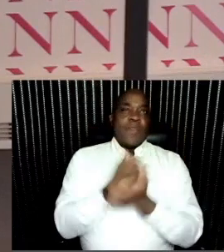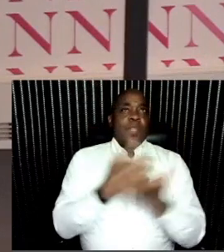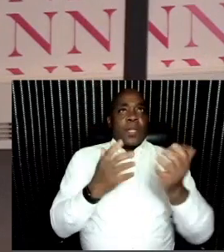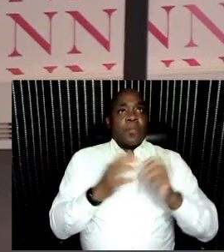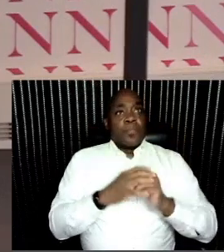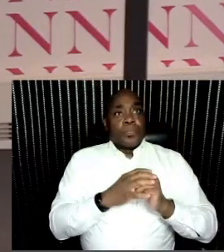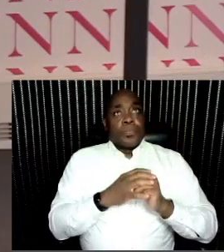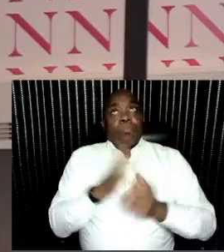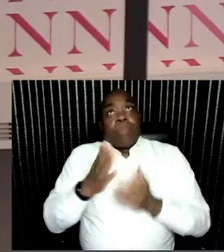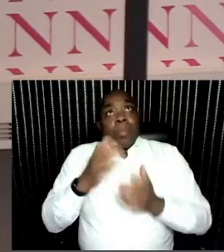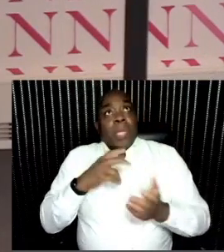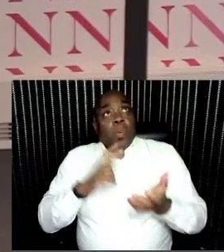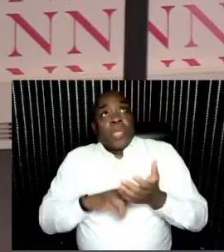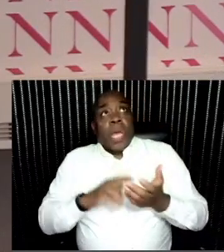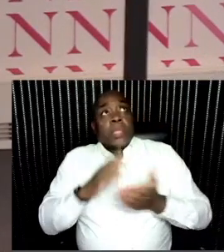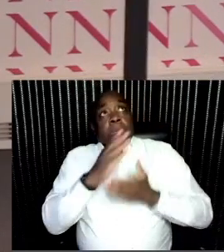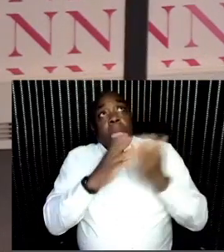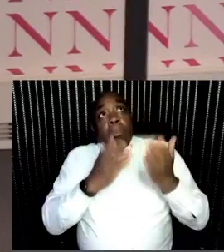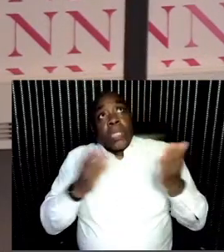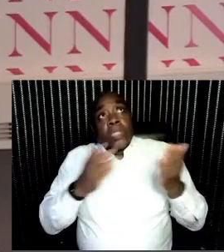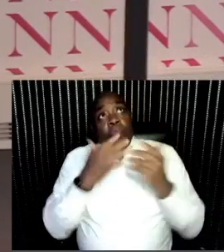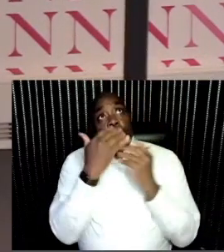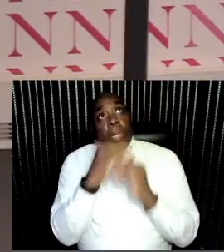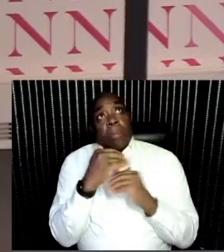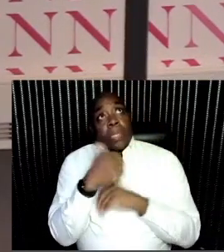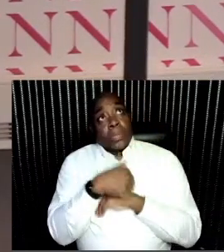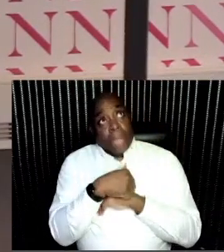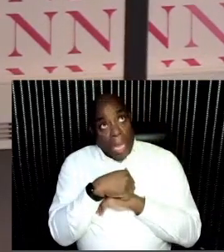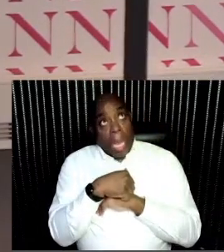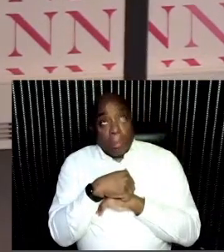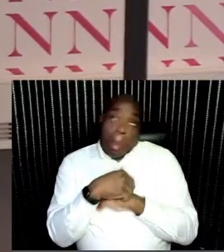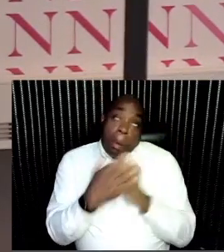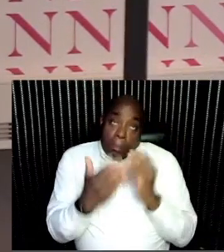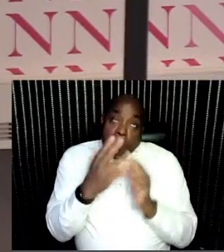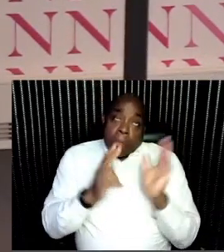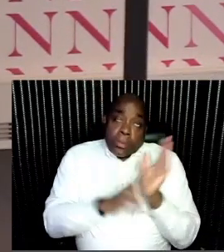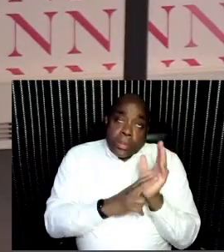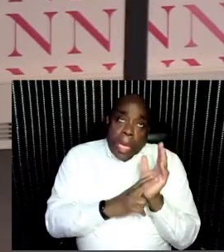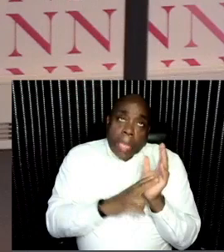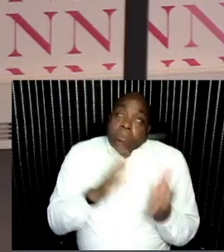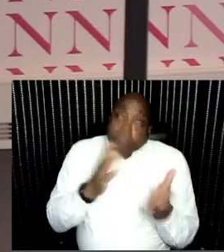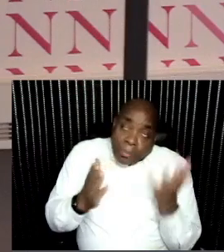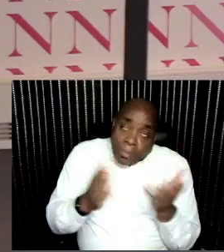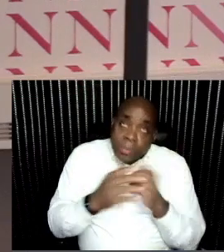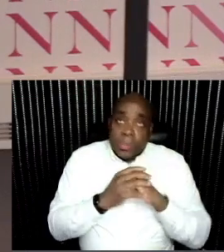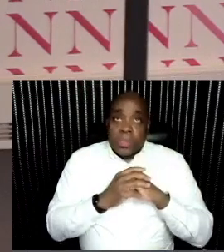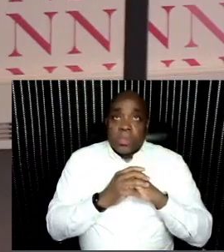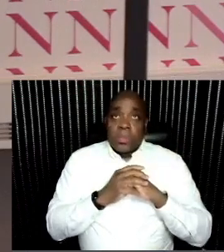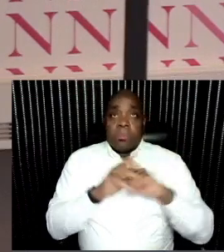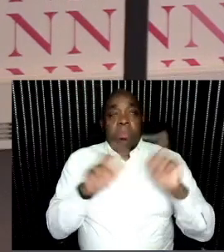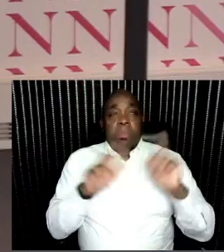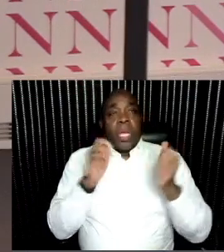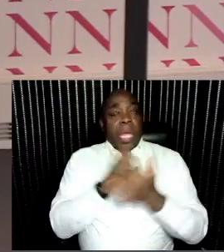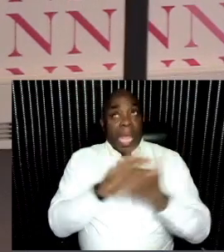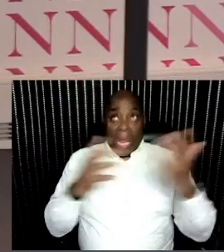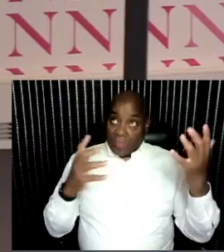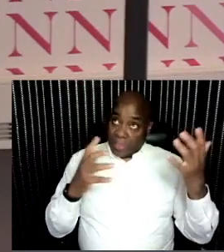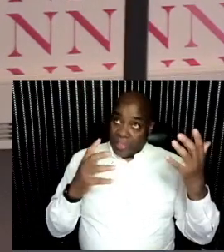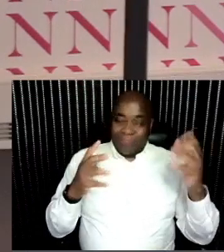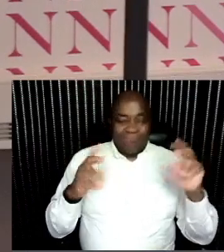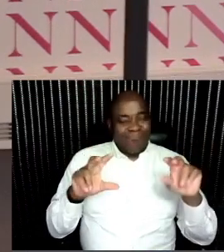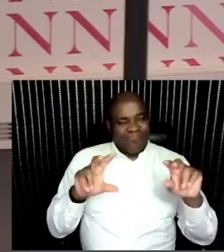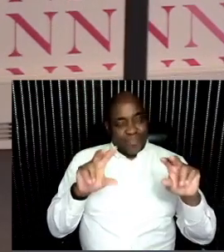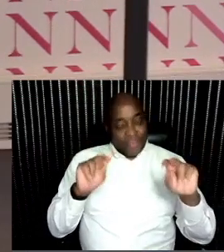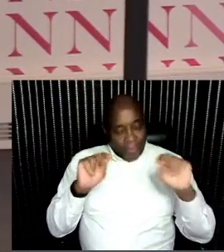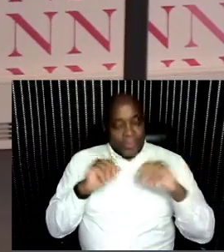says something for a limited period of time, maybe. But everything, no, they're not gonna sign it.